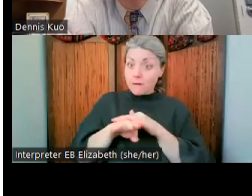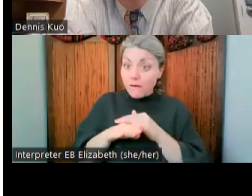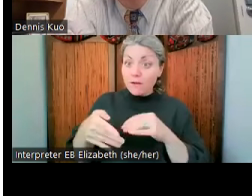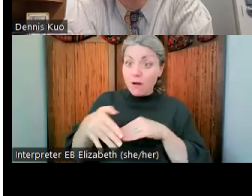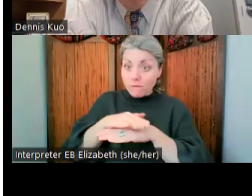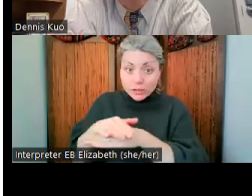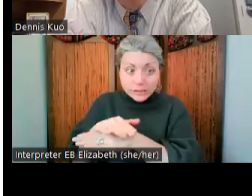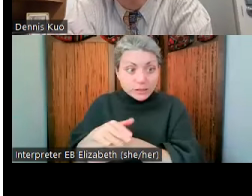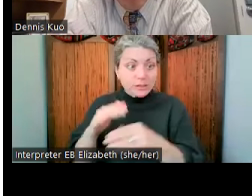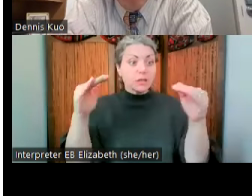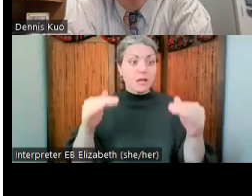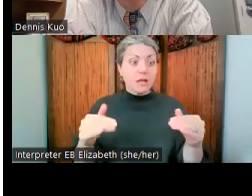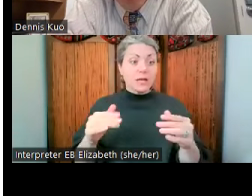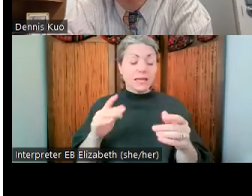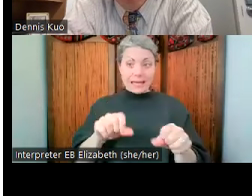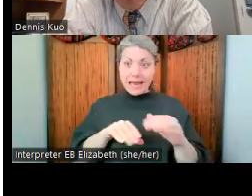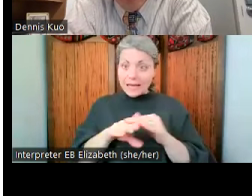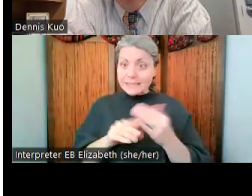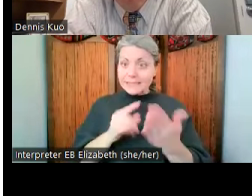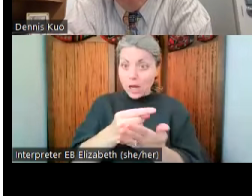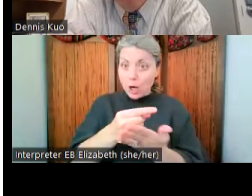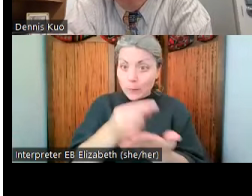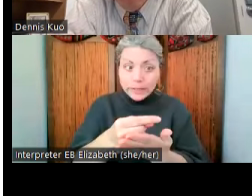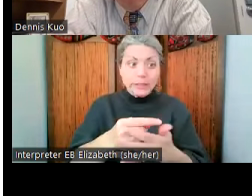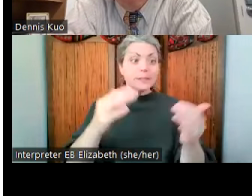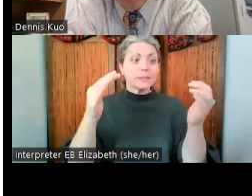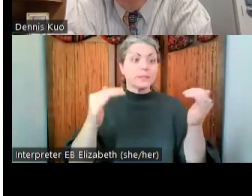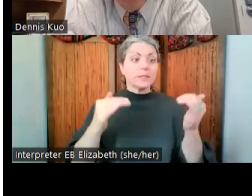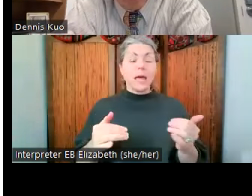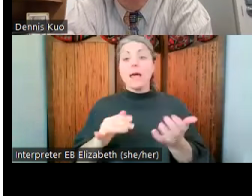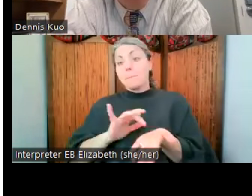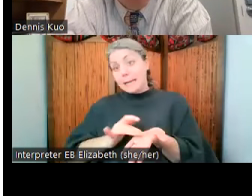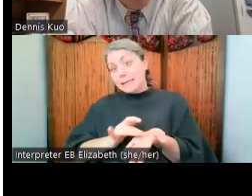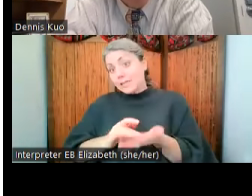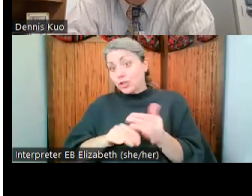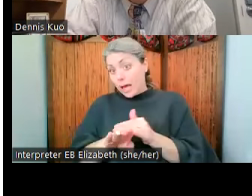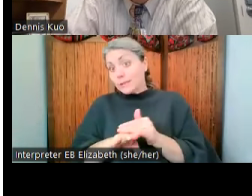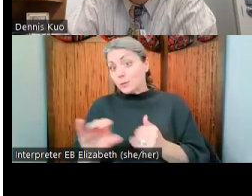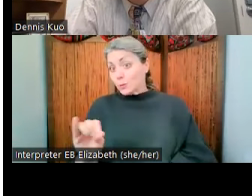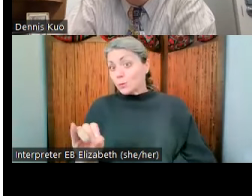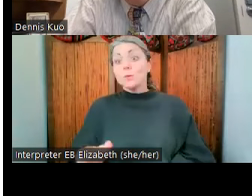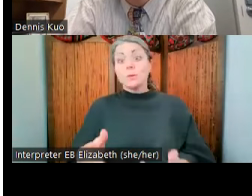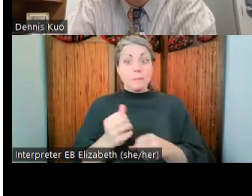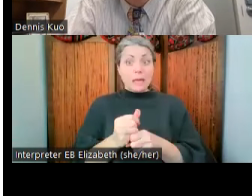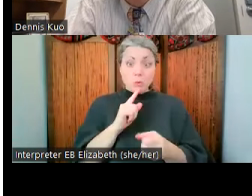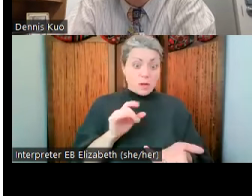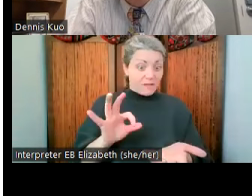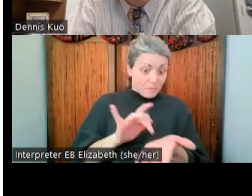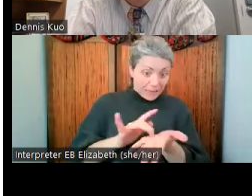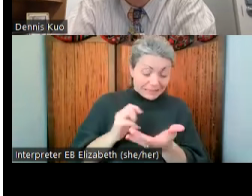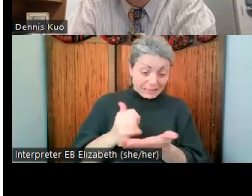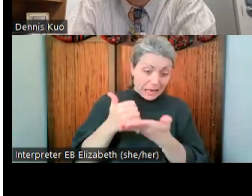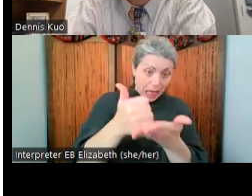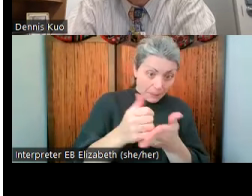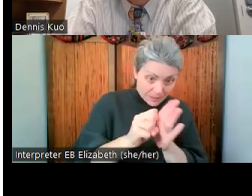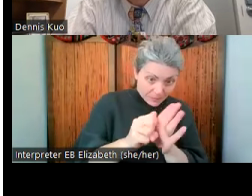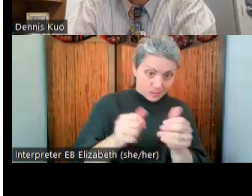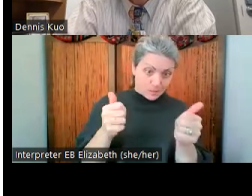therapies, and some children will benefit from medications to address certain symptoms that may